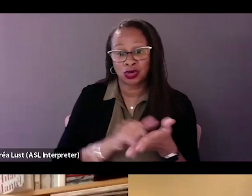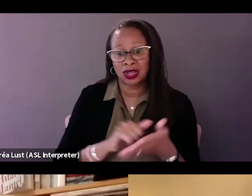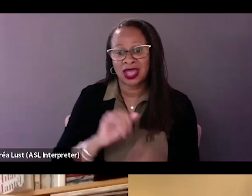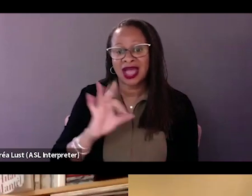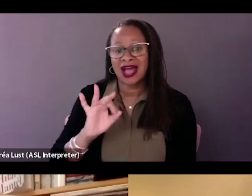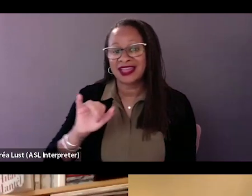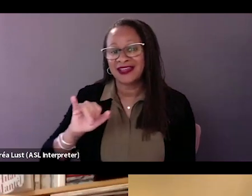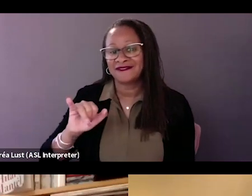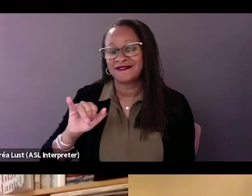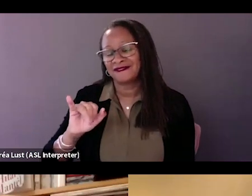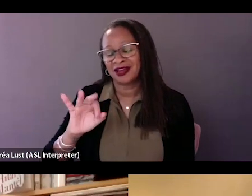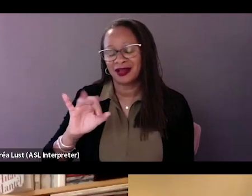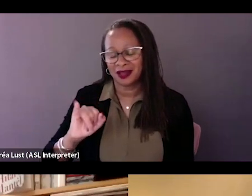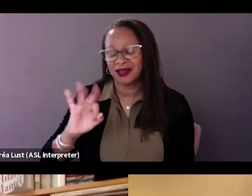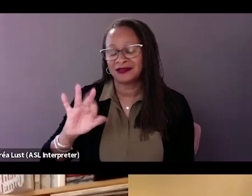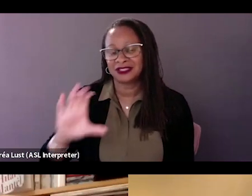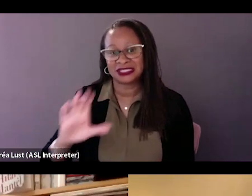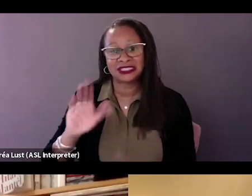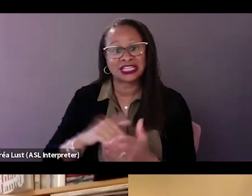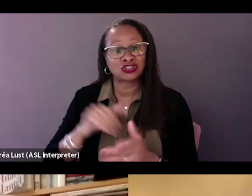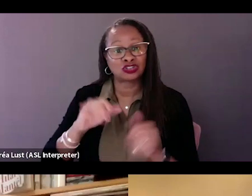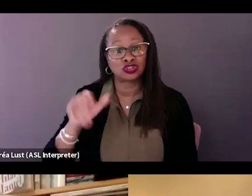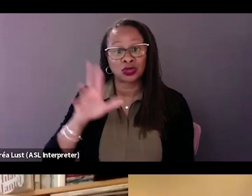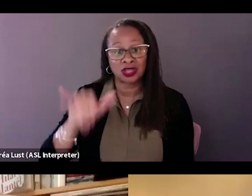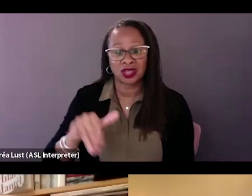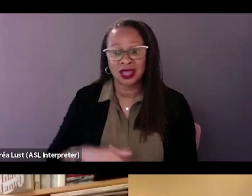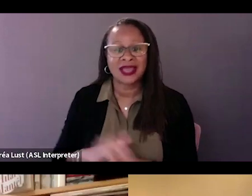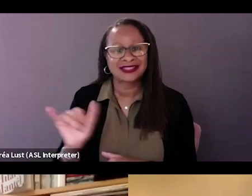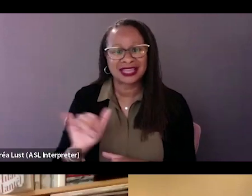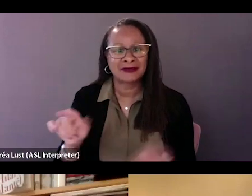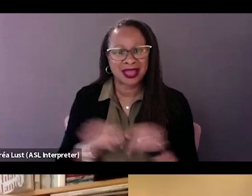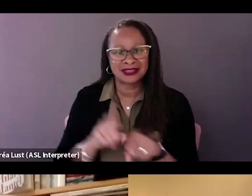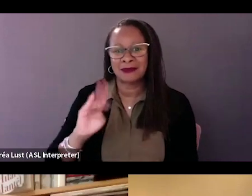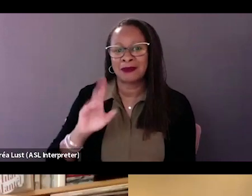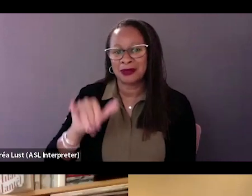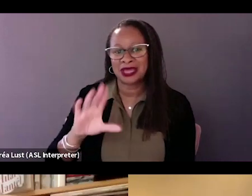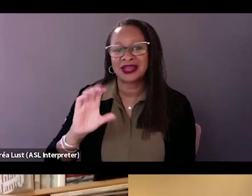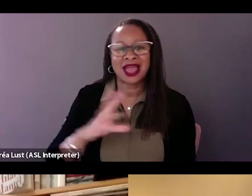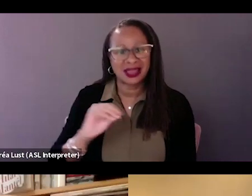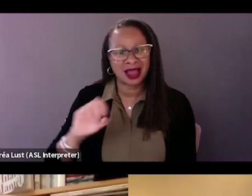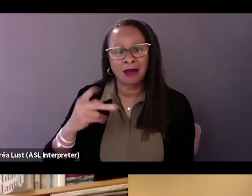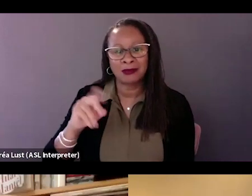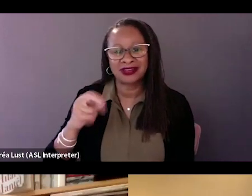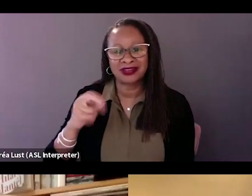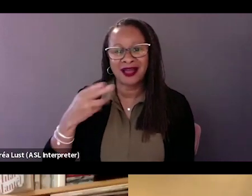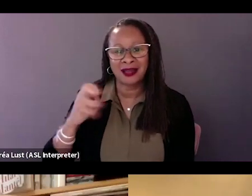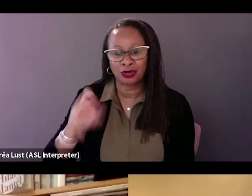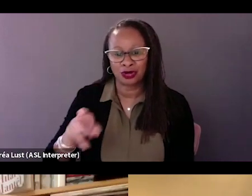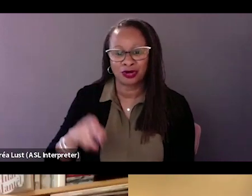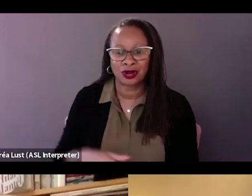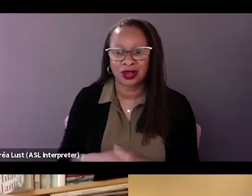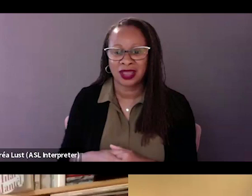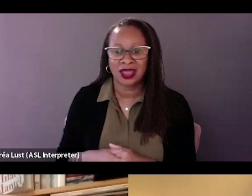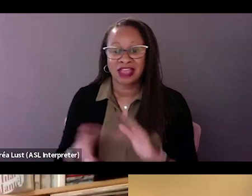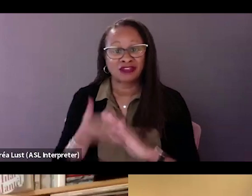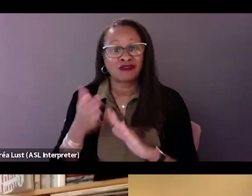in July. On the same day as Barbie and Oppenheimer. We surprisingly for everybody, the film ran